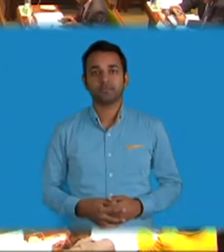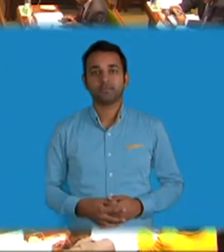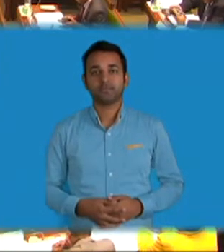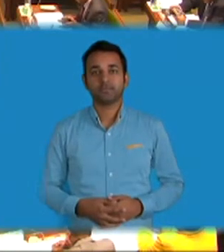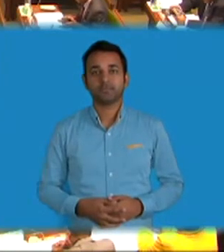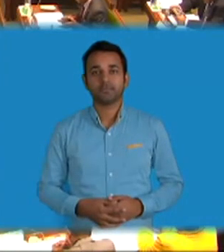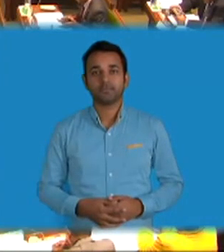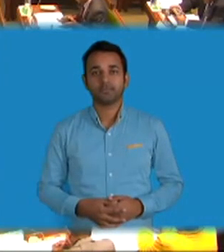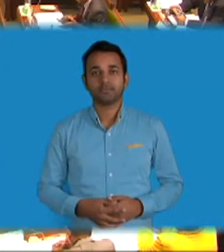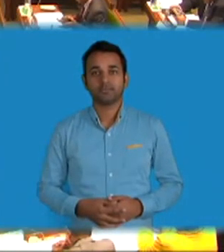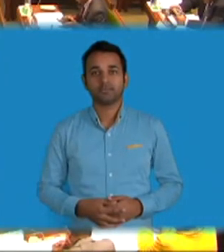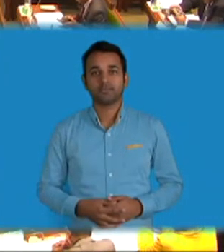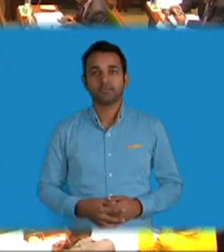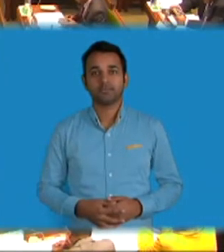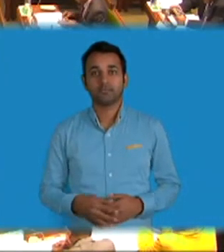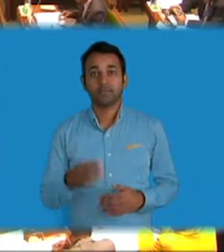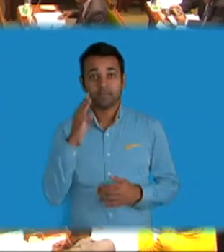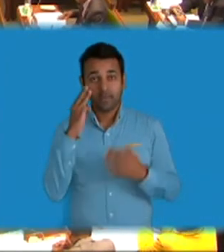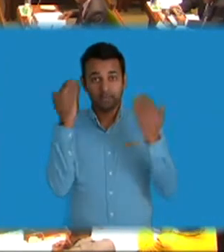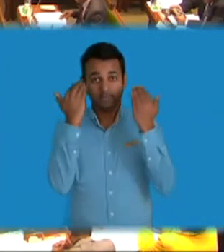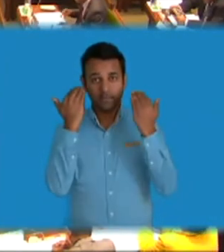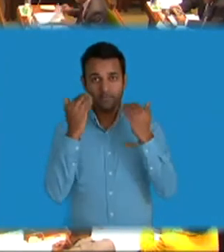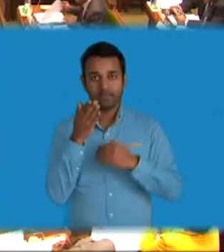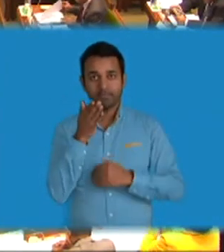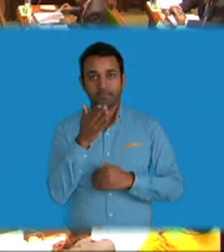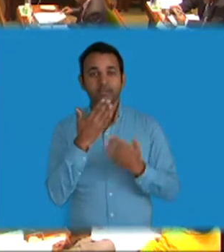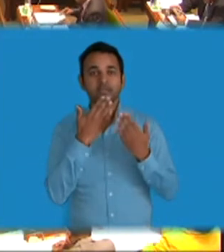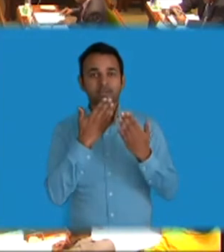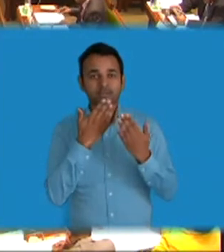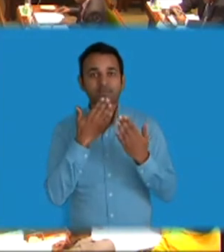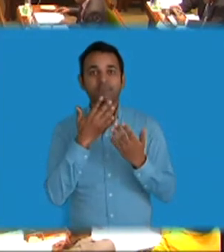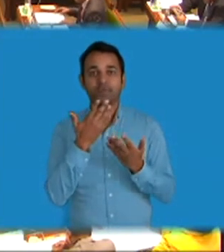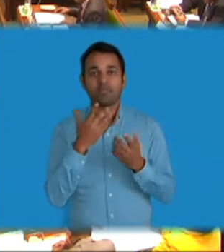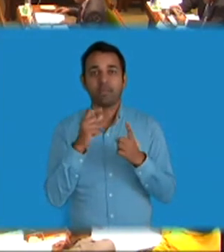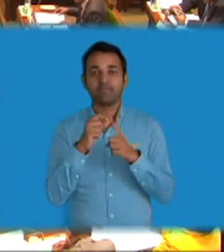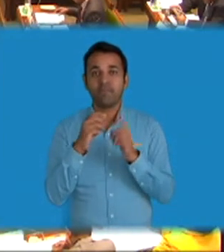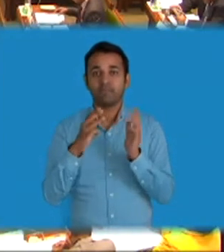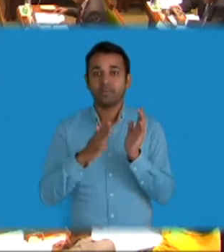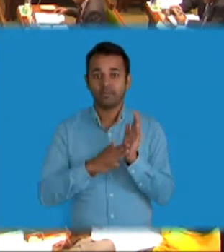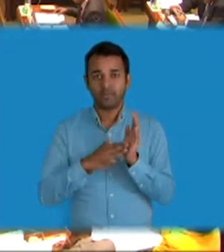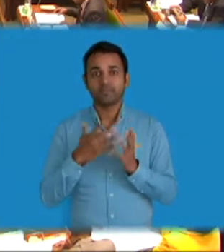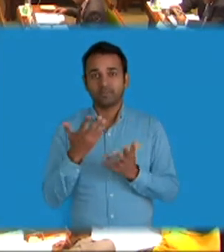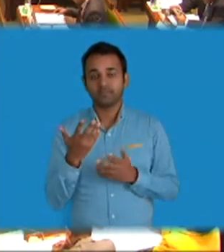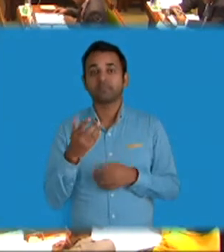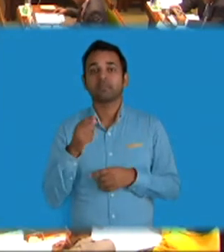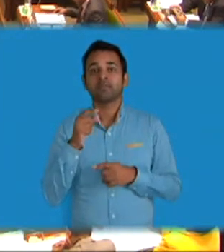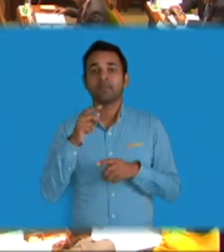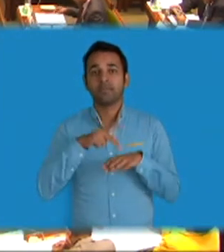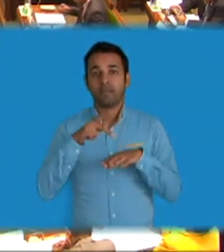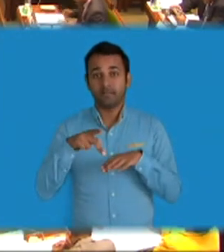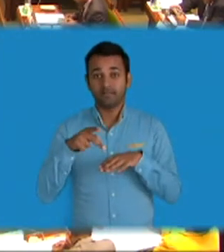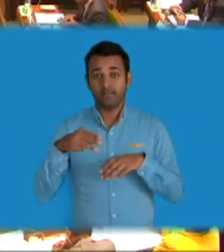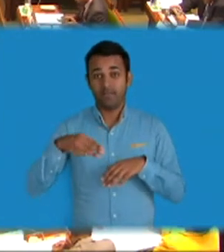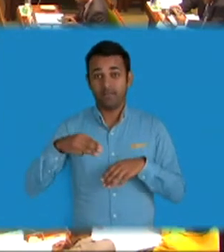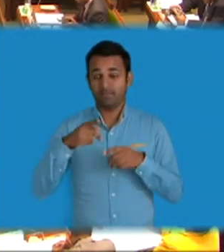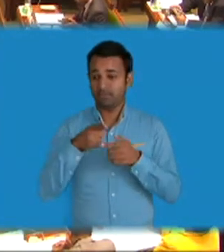Madam Speaker, the Honourable Prime Minister and Cabinet colleagues, Honourable Leader of the